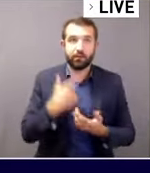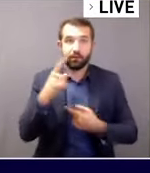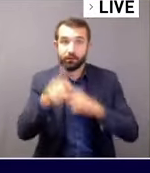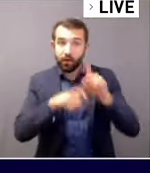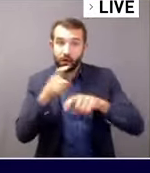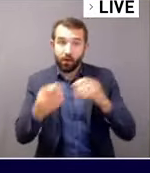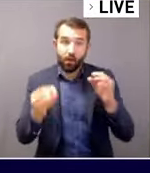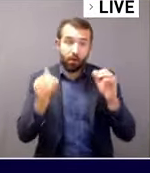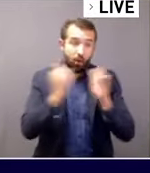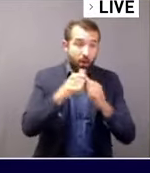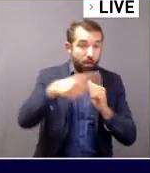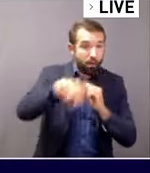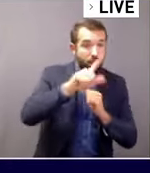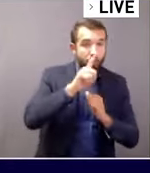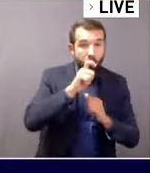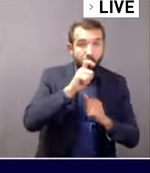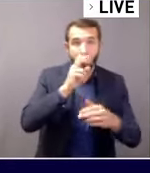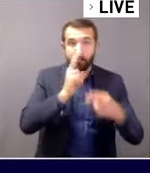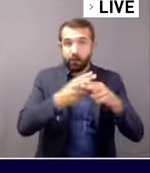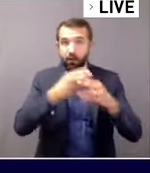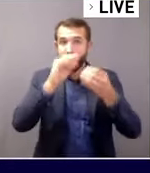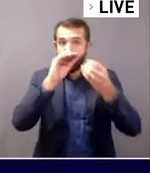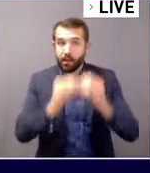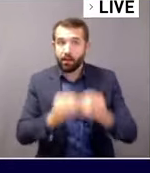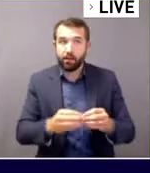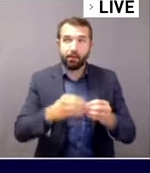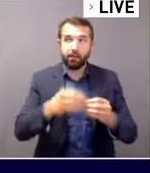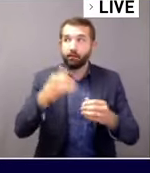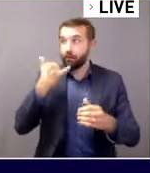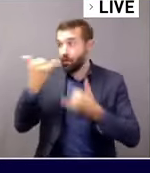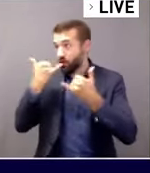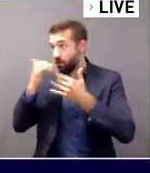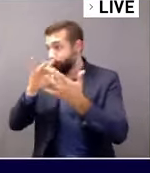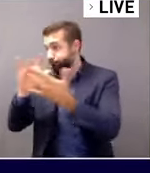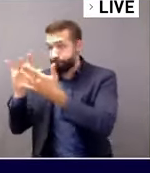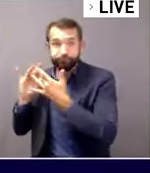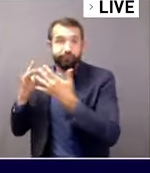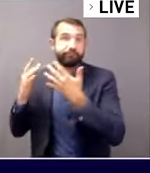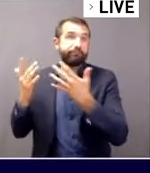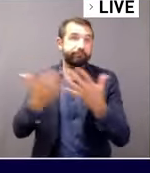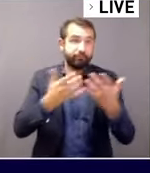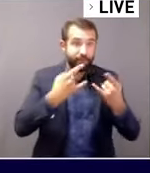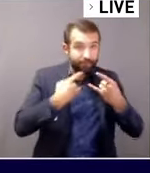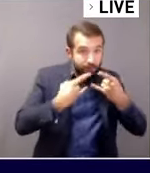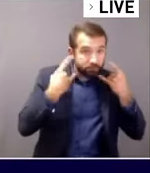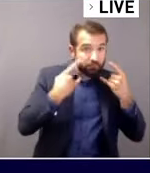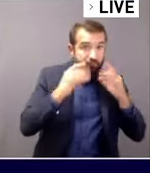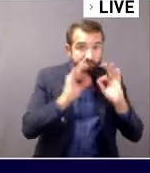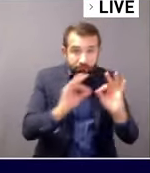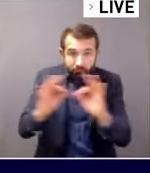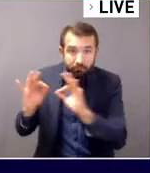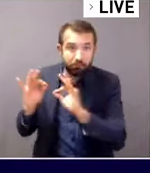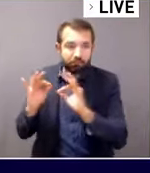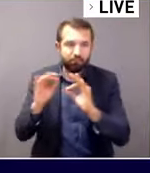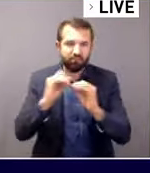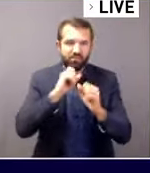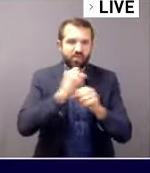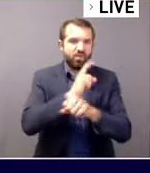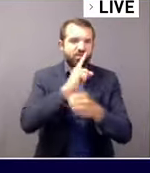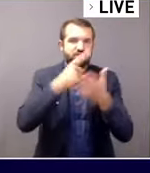of PPE, making sure that everyone's got a face covering so they can wear one. Those are the things that we know will have a greater impact right